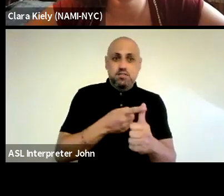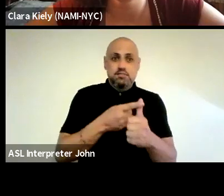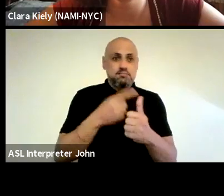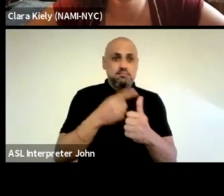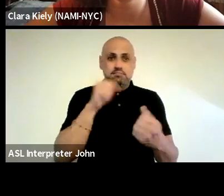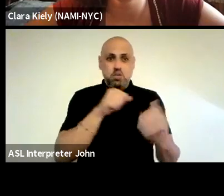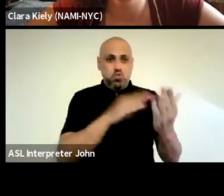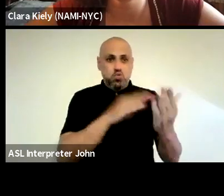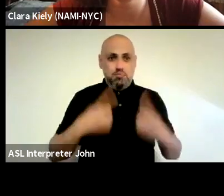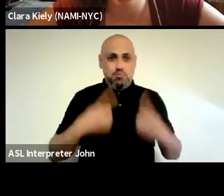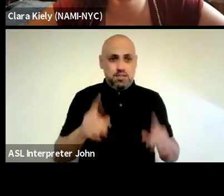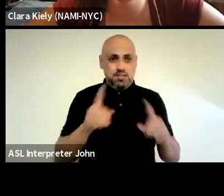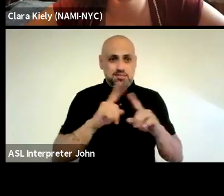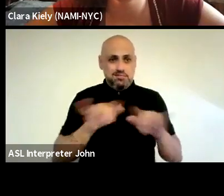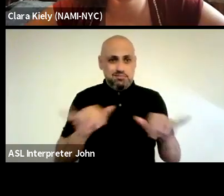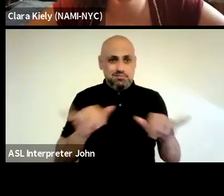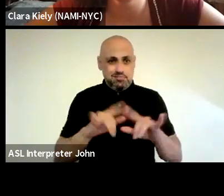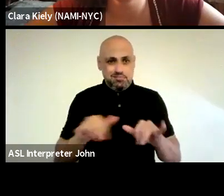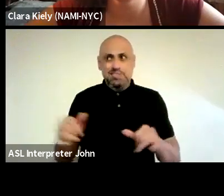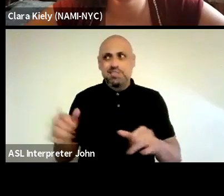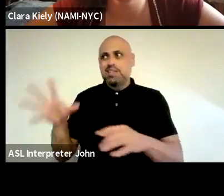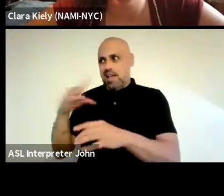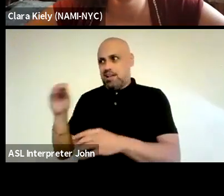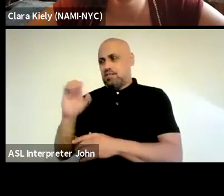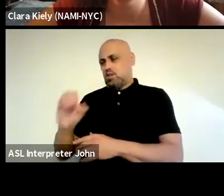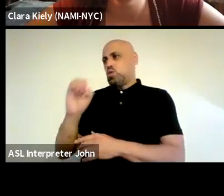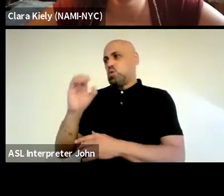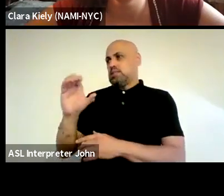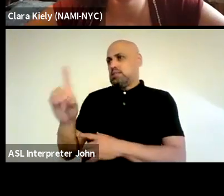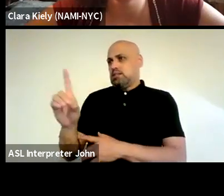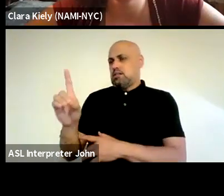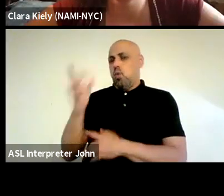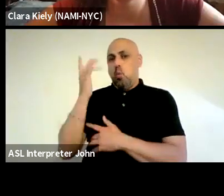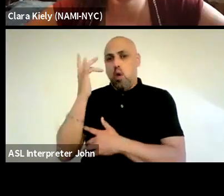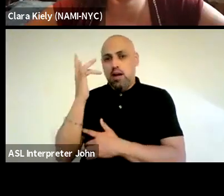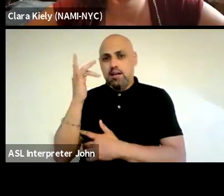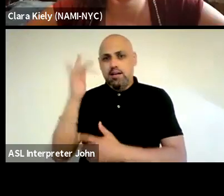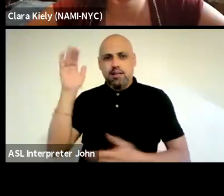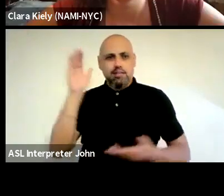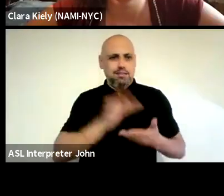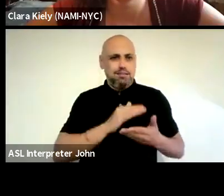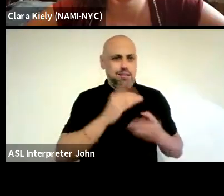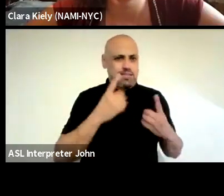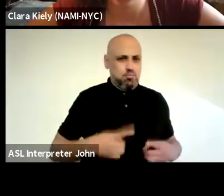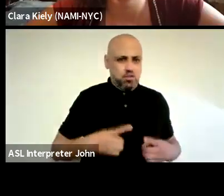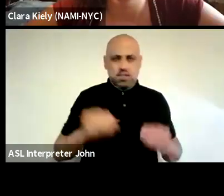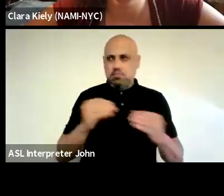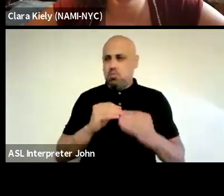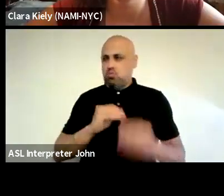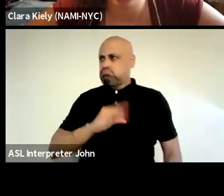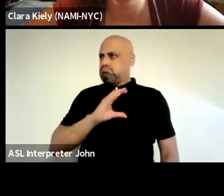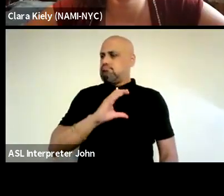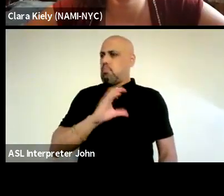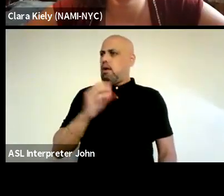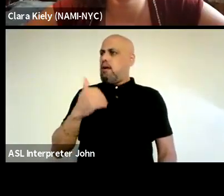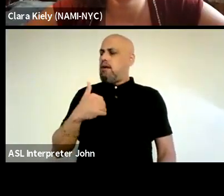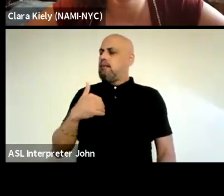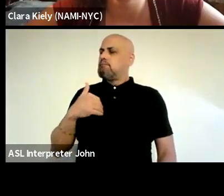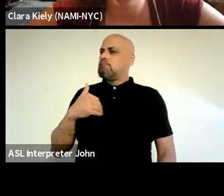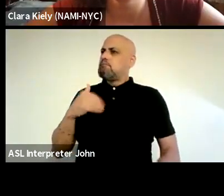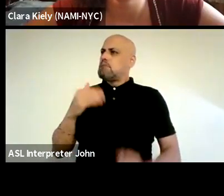in addition to the OCD. Because the less depressed and the more confident I was, the